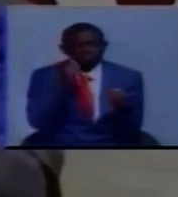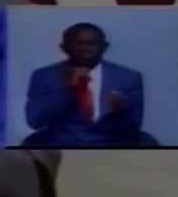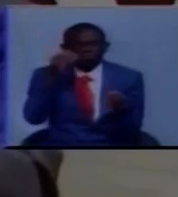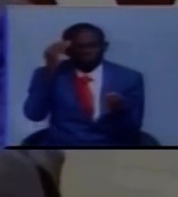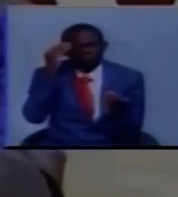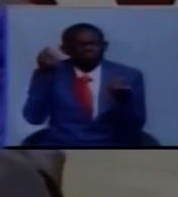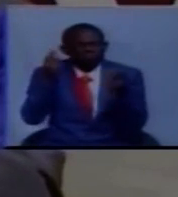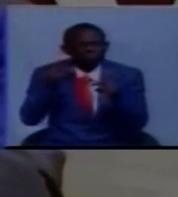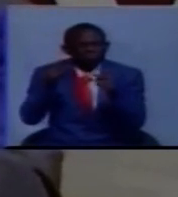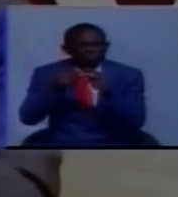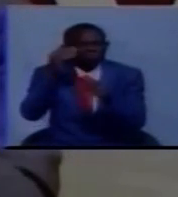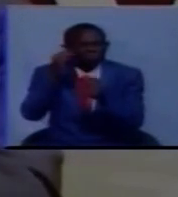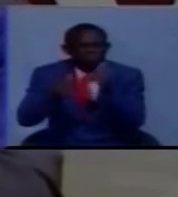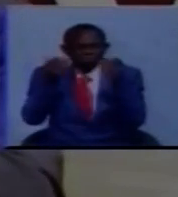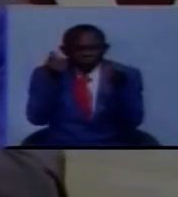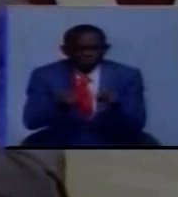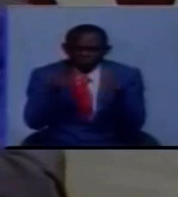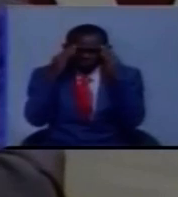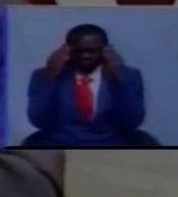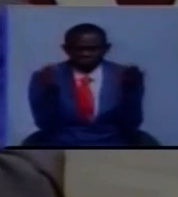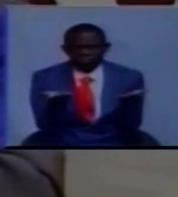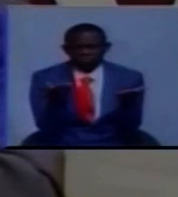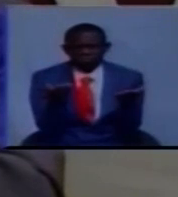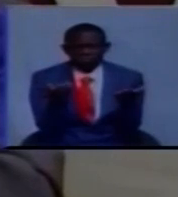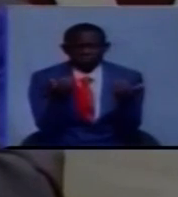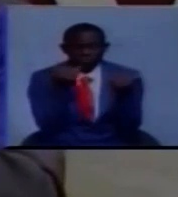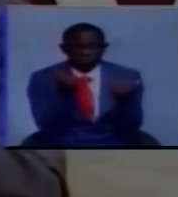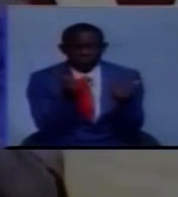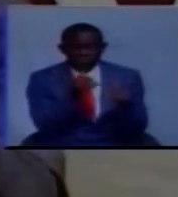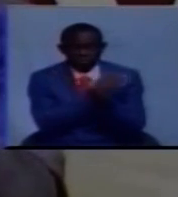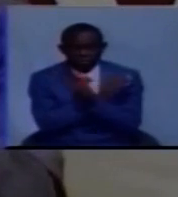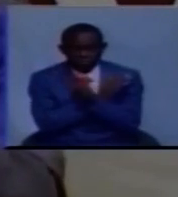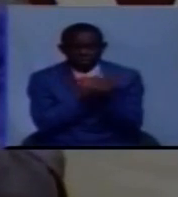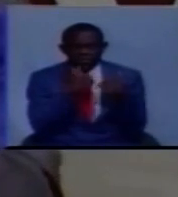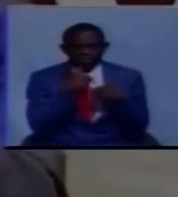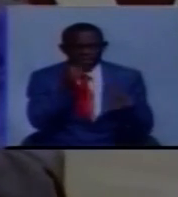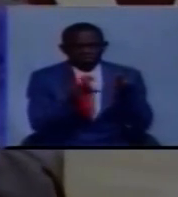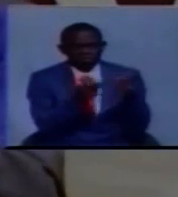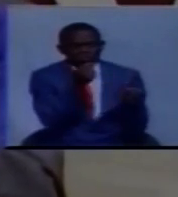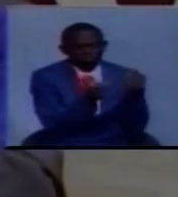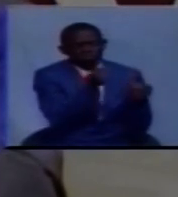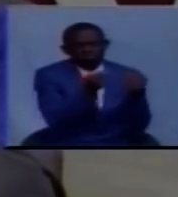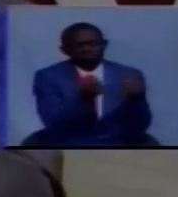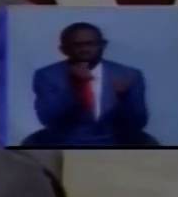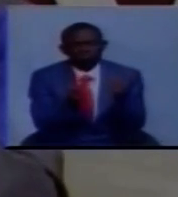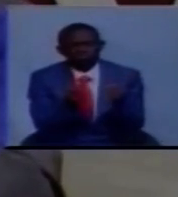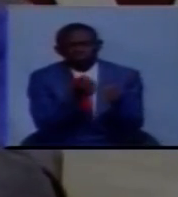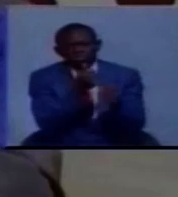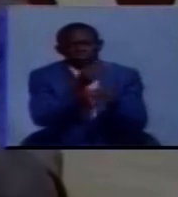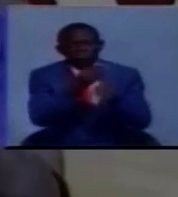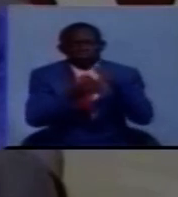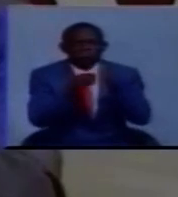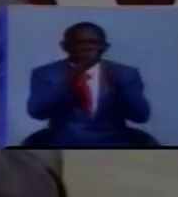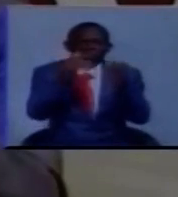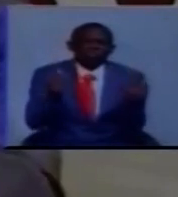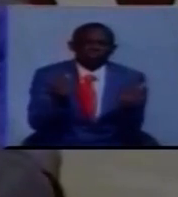Because if you are on contract, you can't get a mortgage. Because if you go to the bank, you want to get a loan, they will ask you, where do you